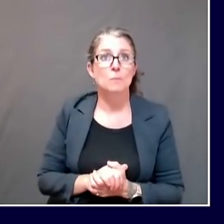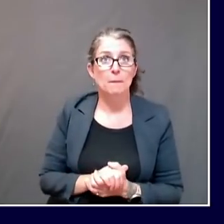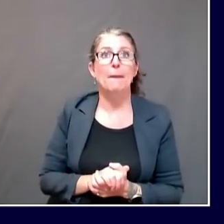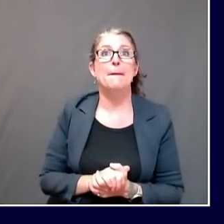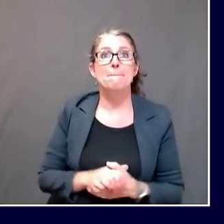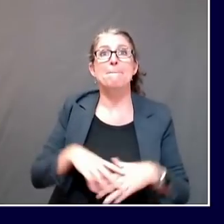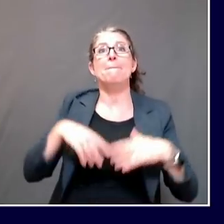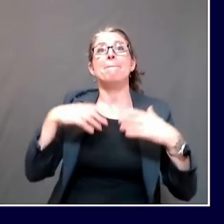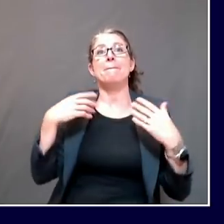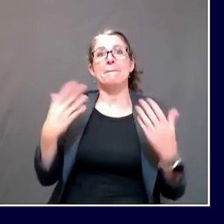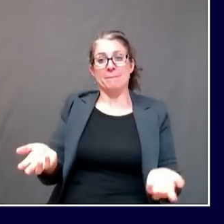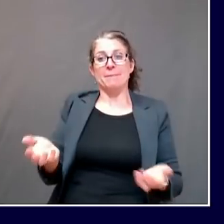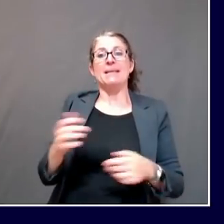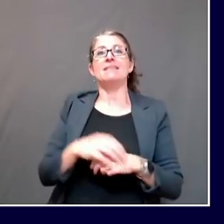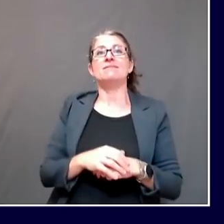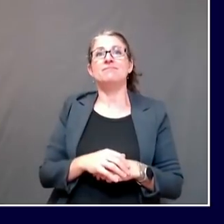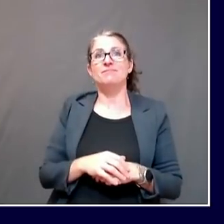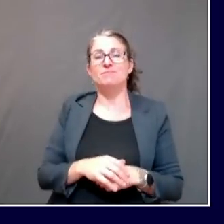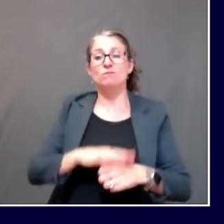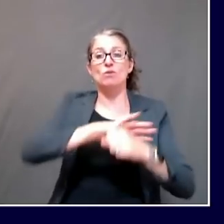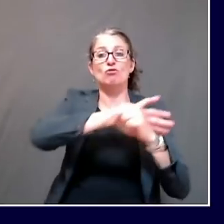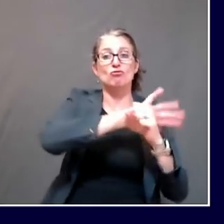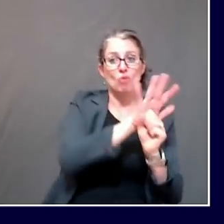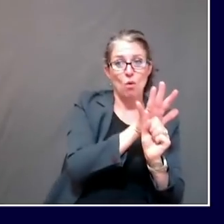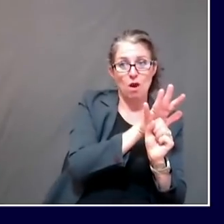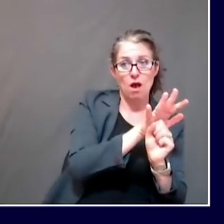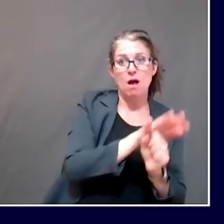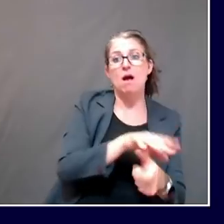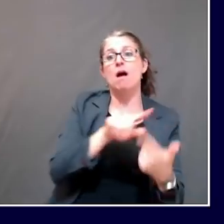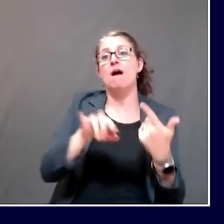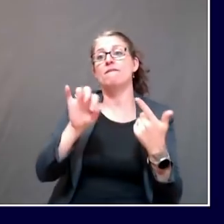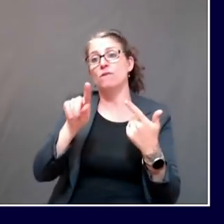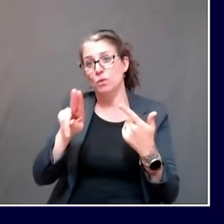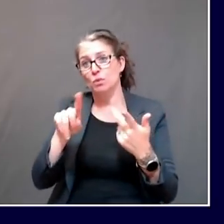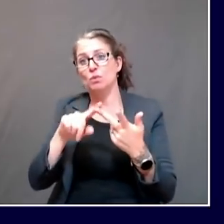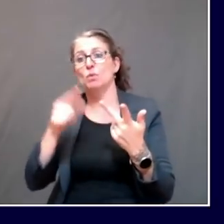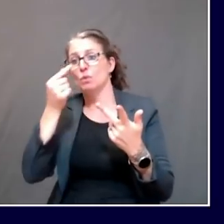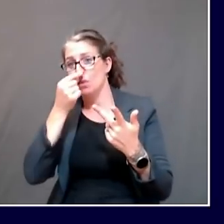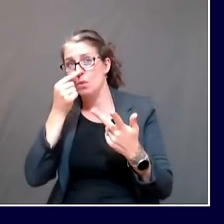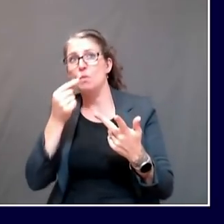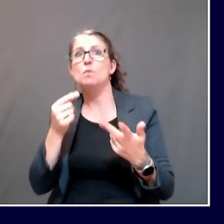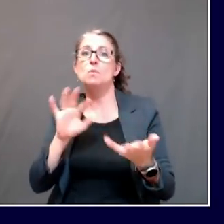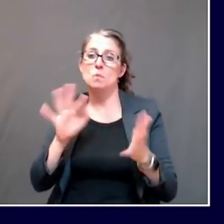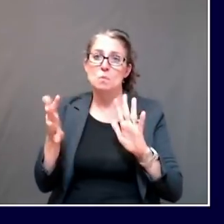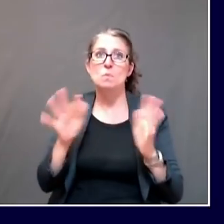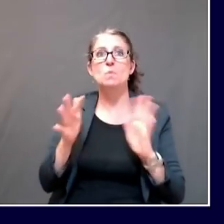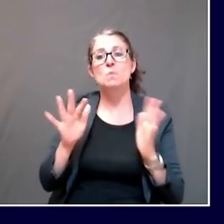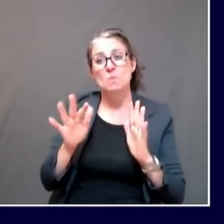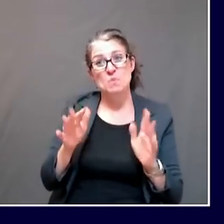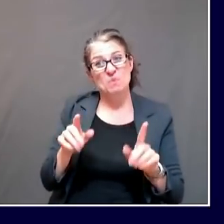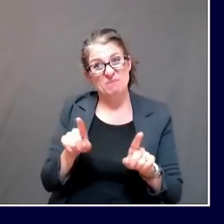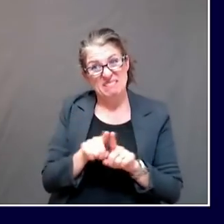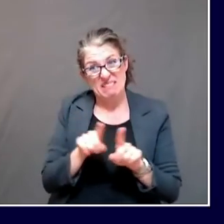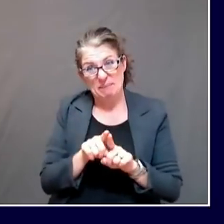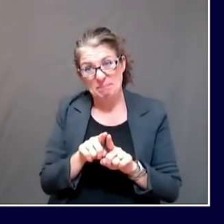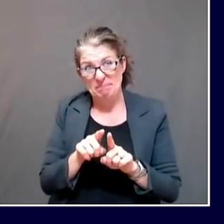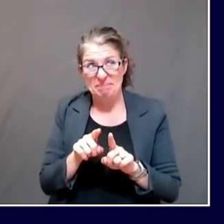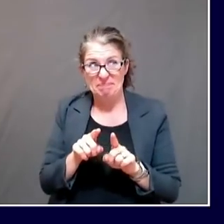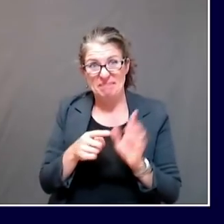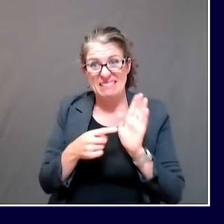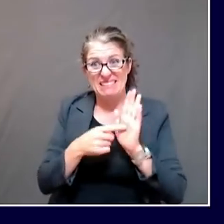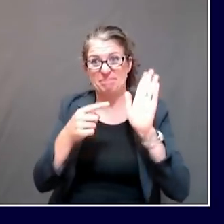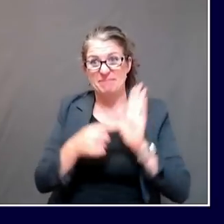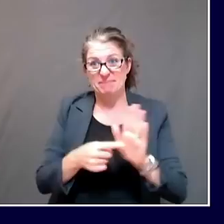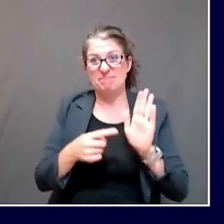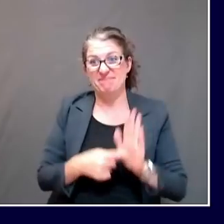another, the first and best thing for them to do is to stay indoors, not go to work, not go to school. When I was growing